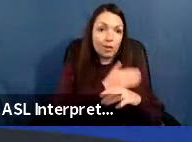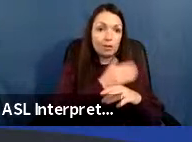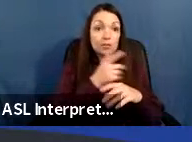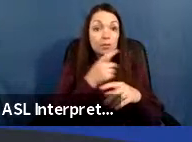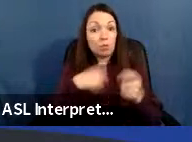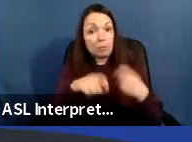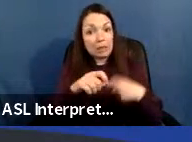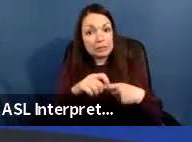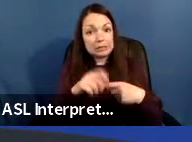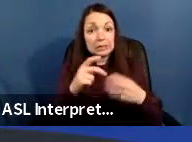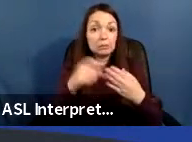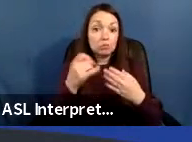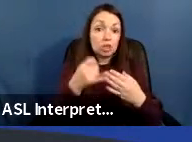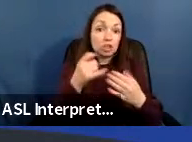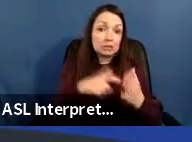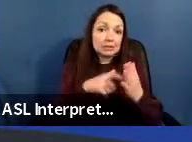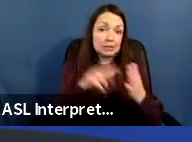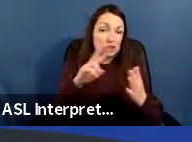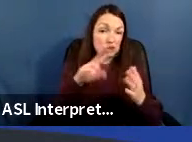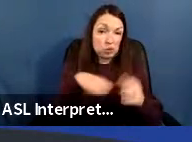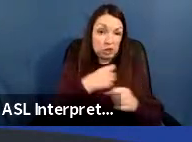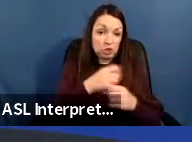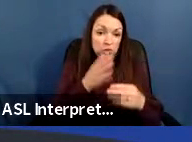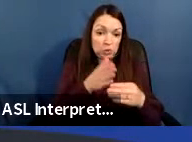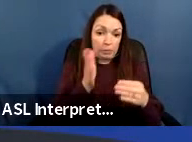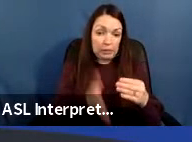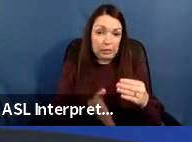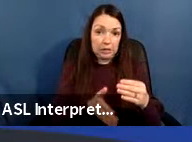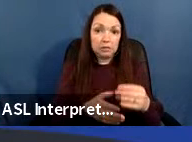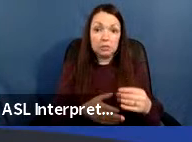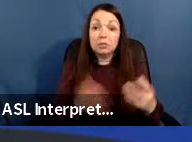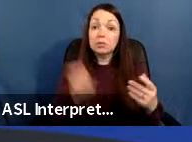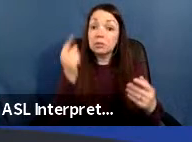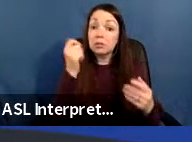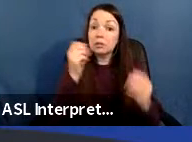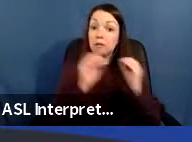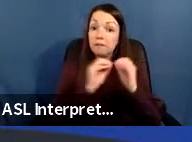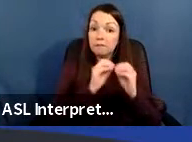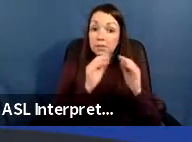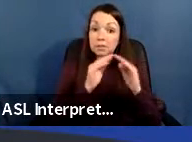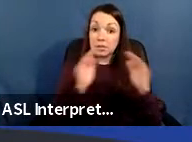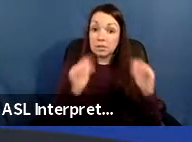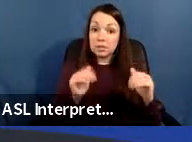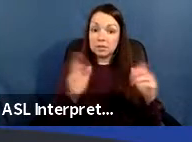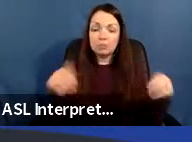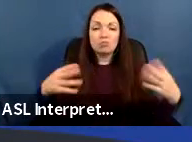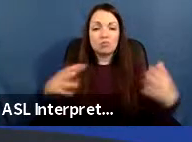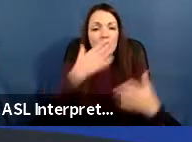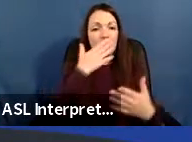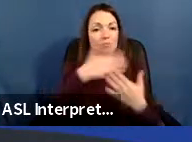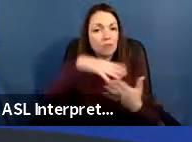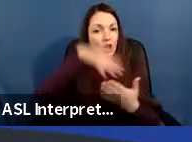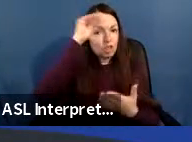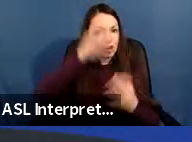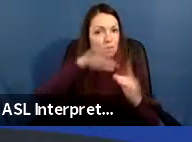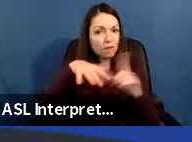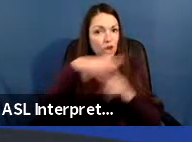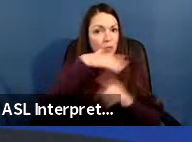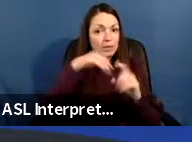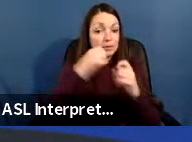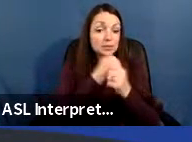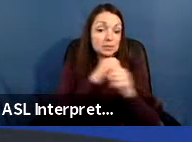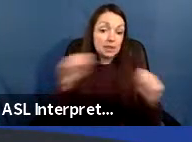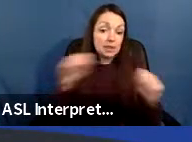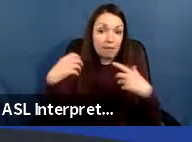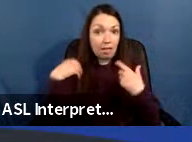up to 2 years to complete. However, fixing these systems helps us to provide learning environments that are safe,